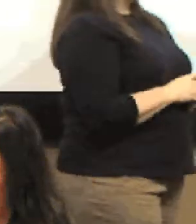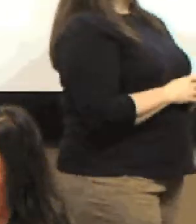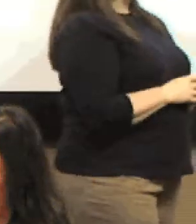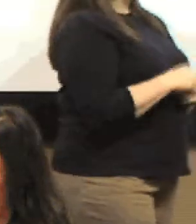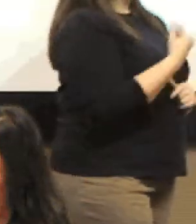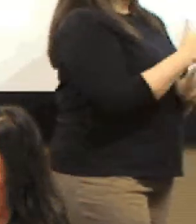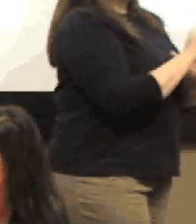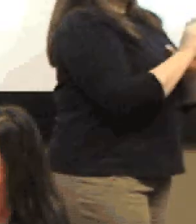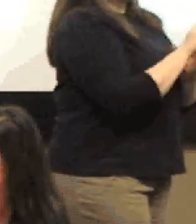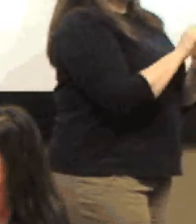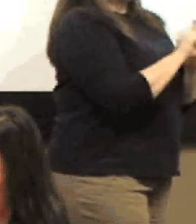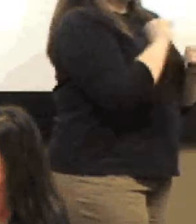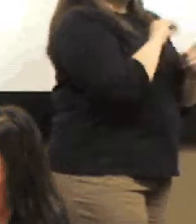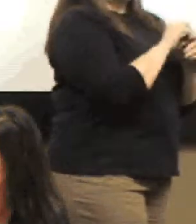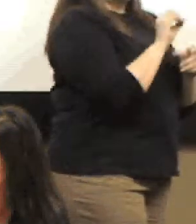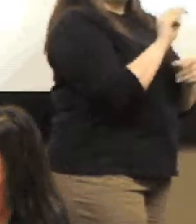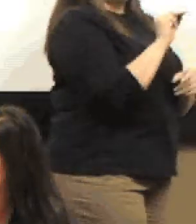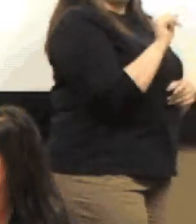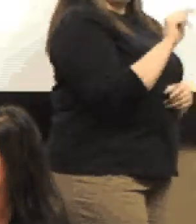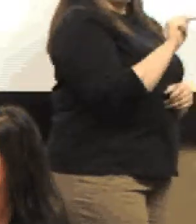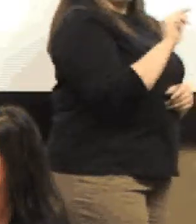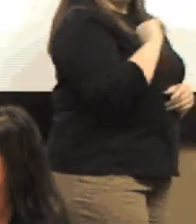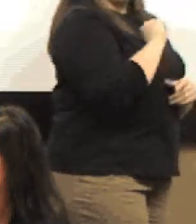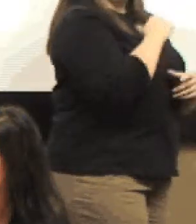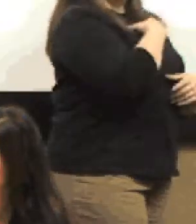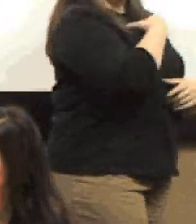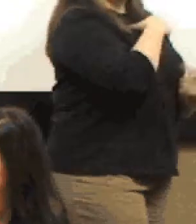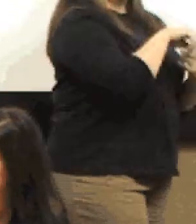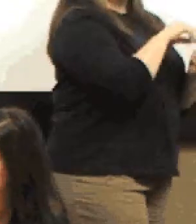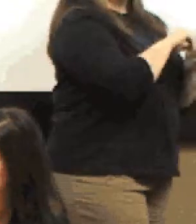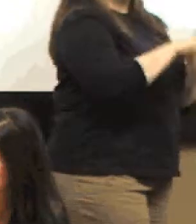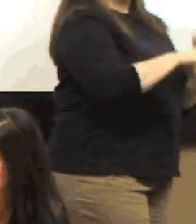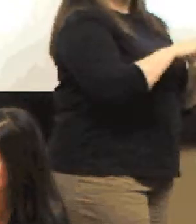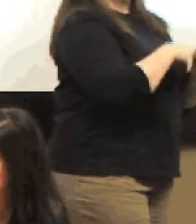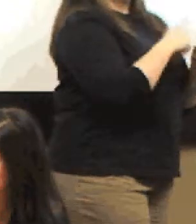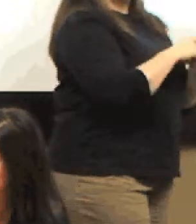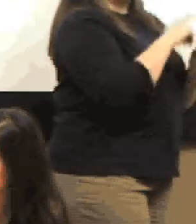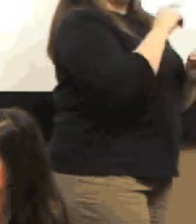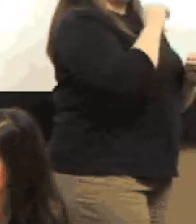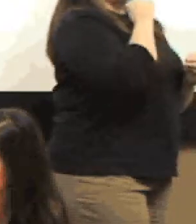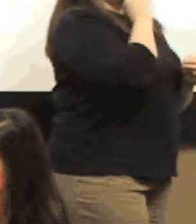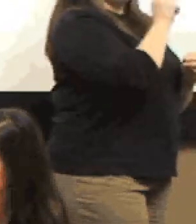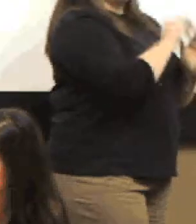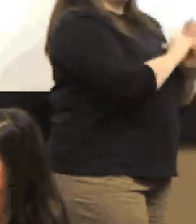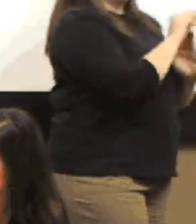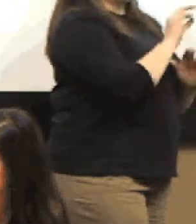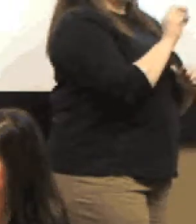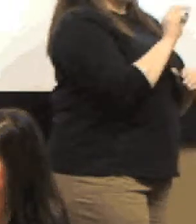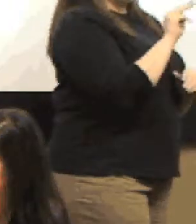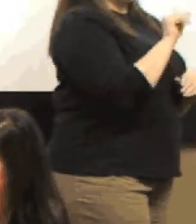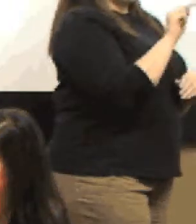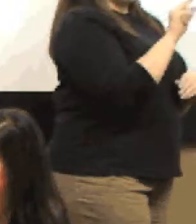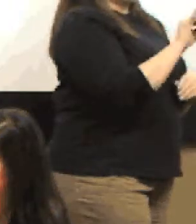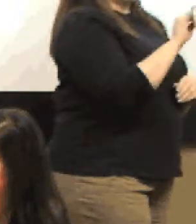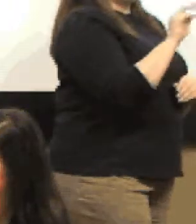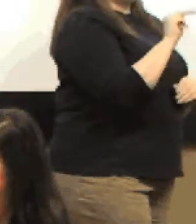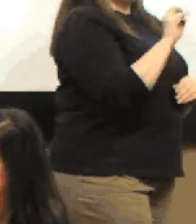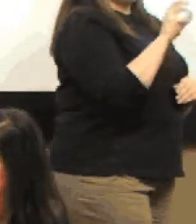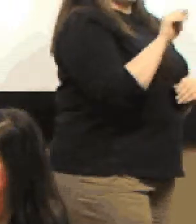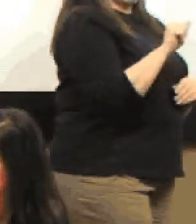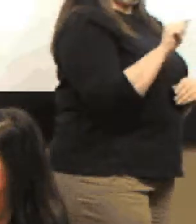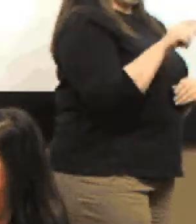give you an example. When I was in Oman, I was complaining to the students about the immaturity of the Omani media, and